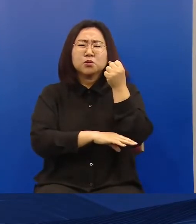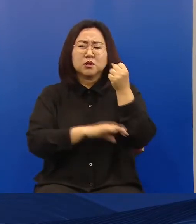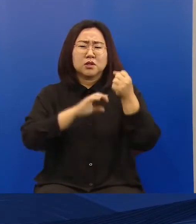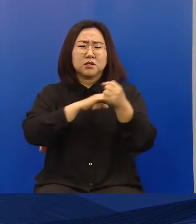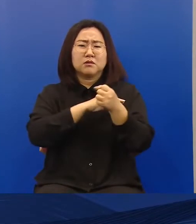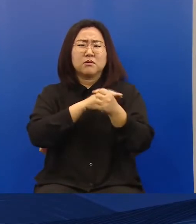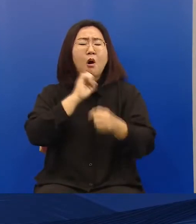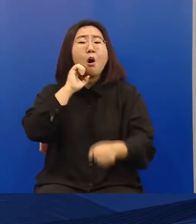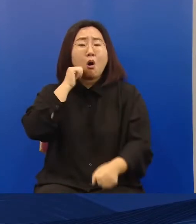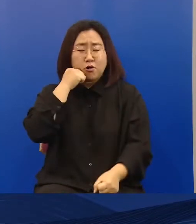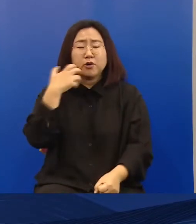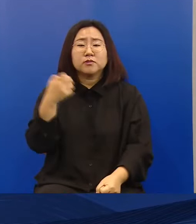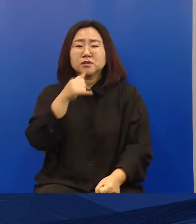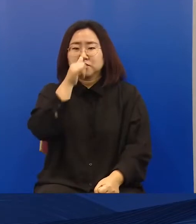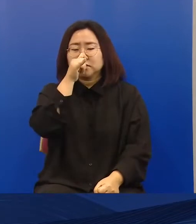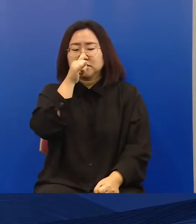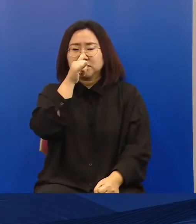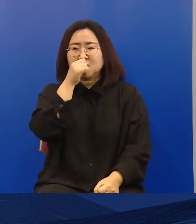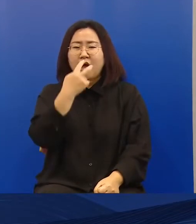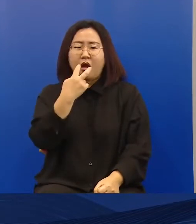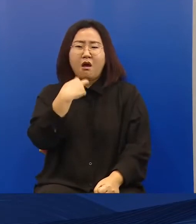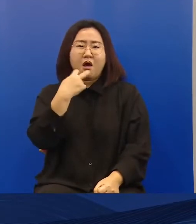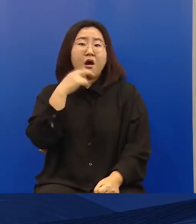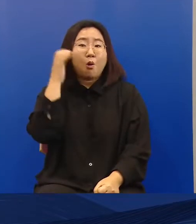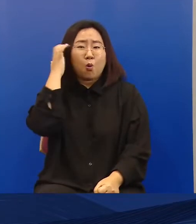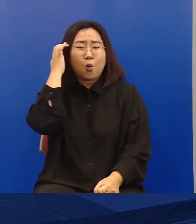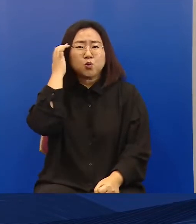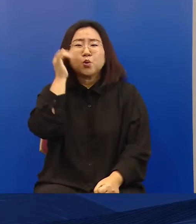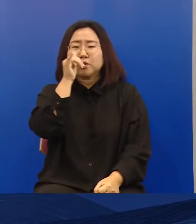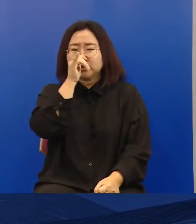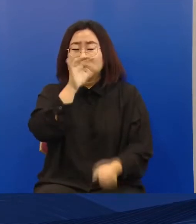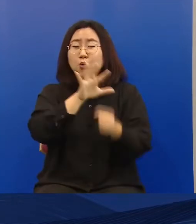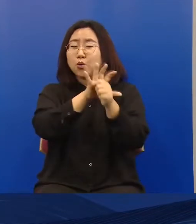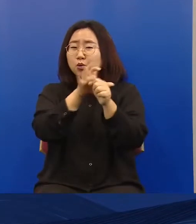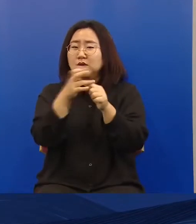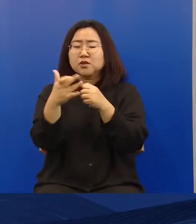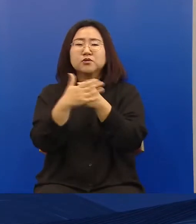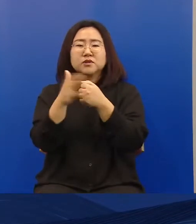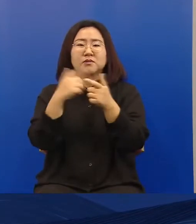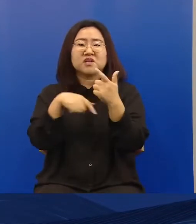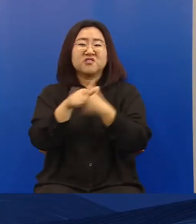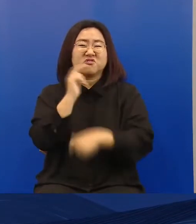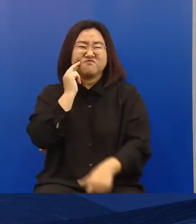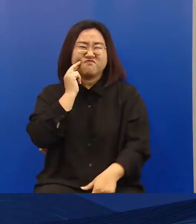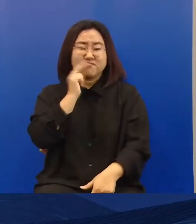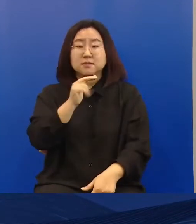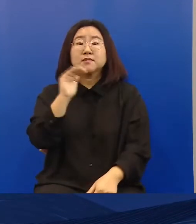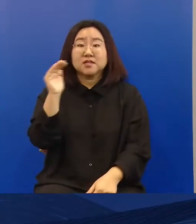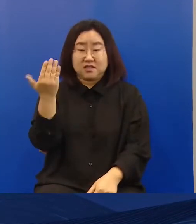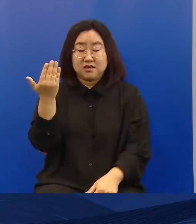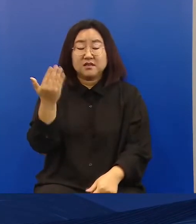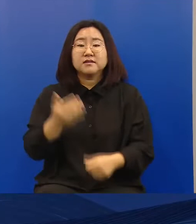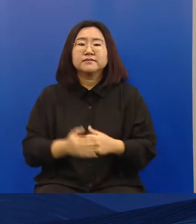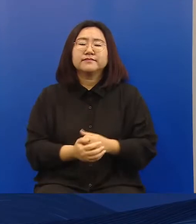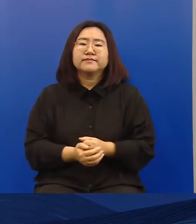people with disabilities suffered more due to COVID-19.